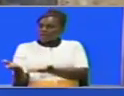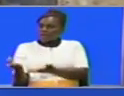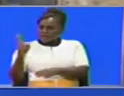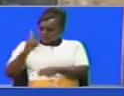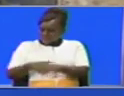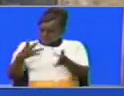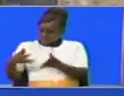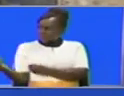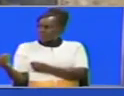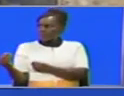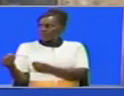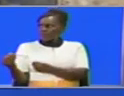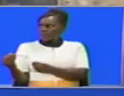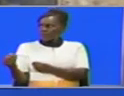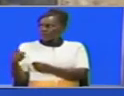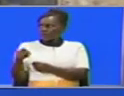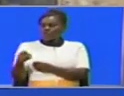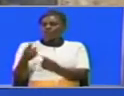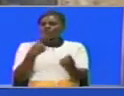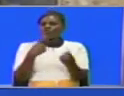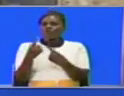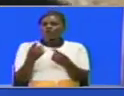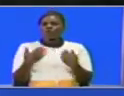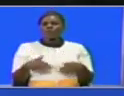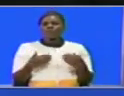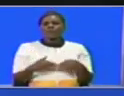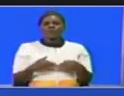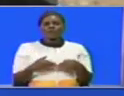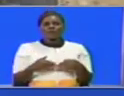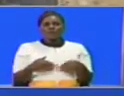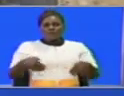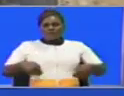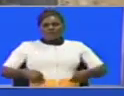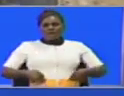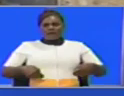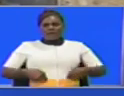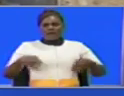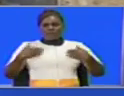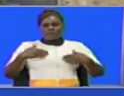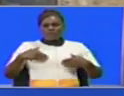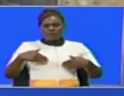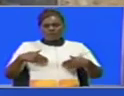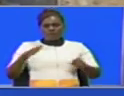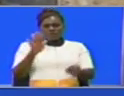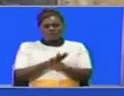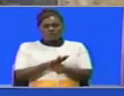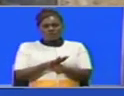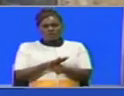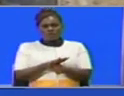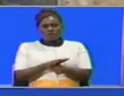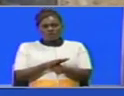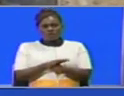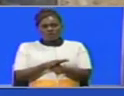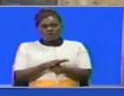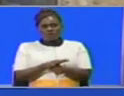you go, you talk to people. Then you find the young people surrounding your vehicle. Wanakuambia hata za macho.